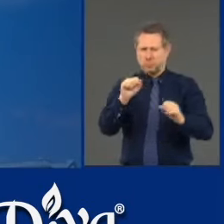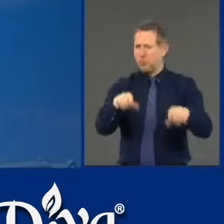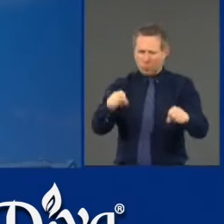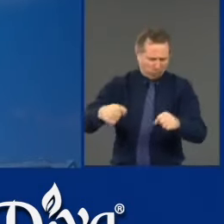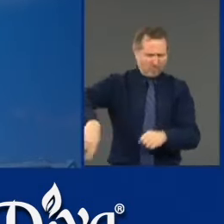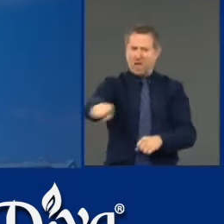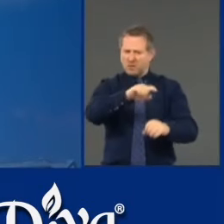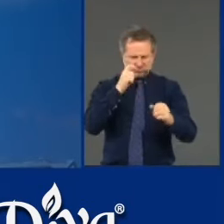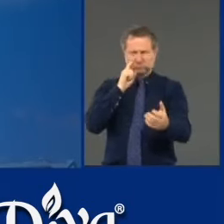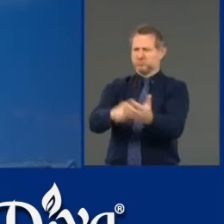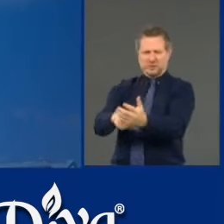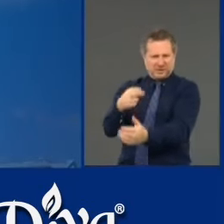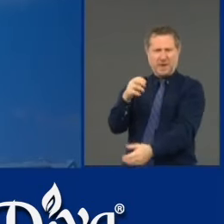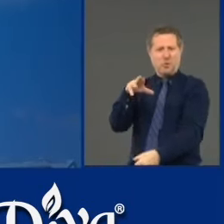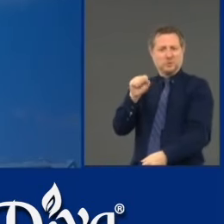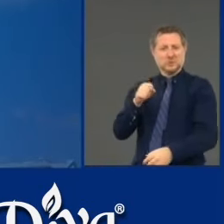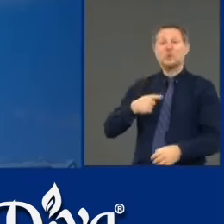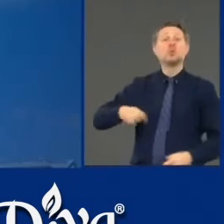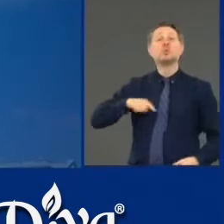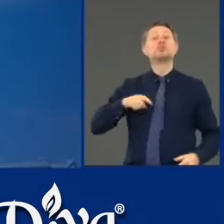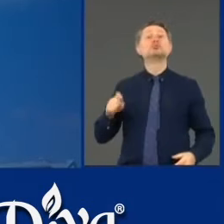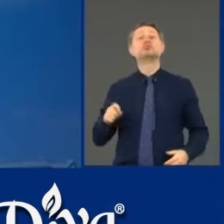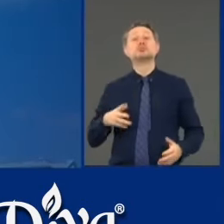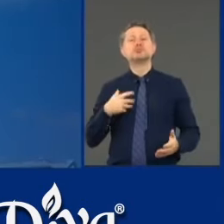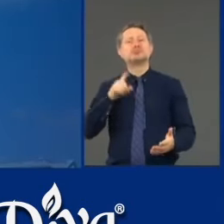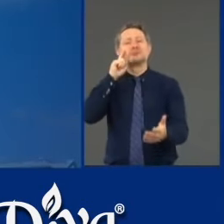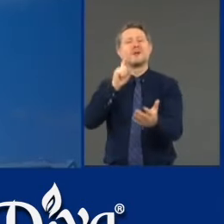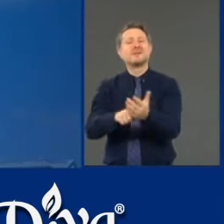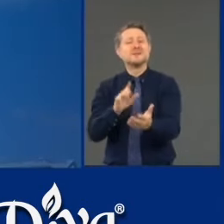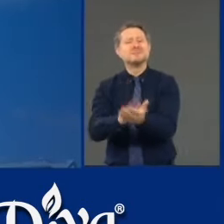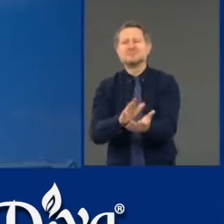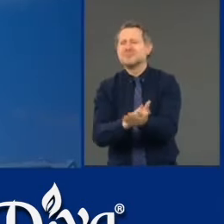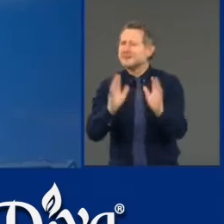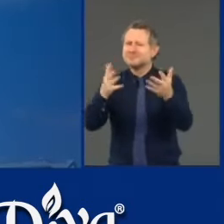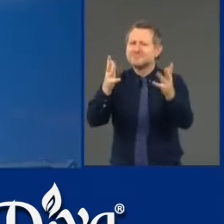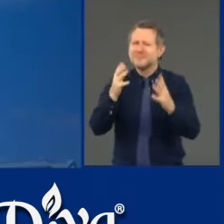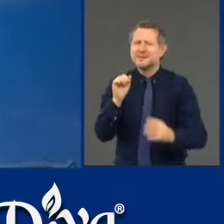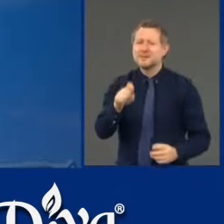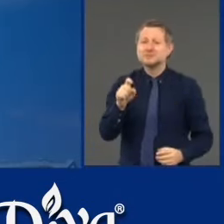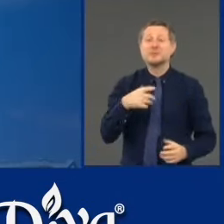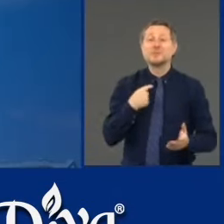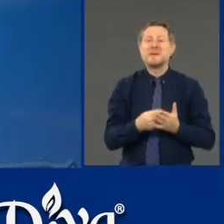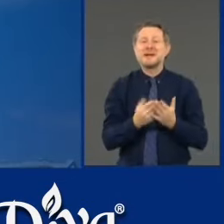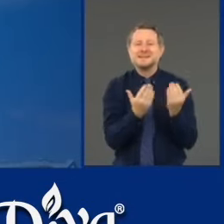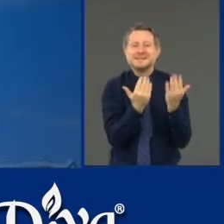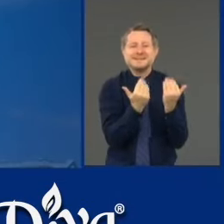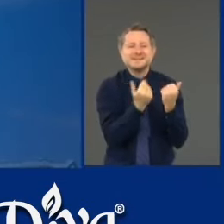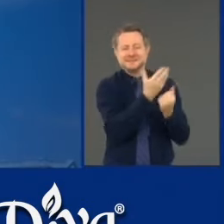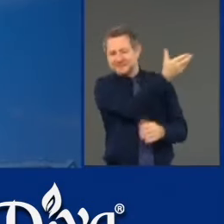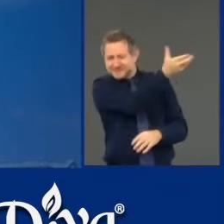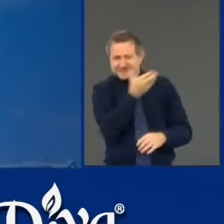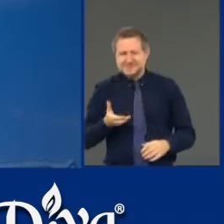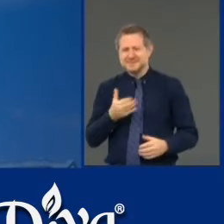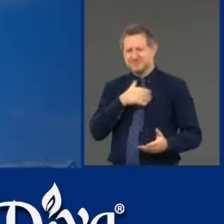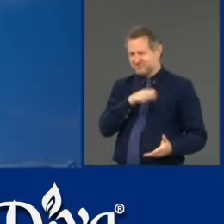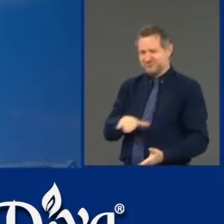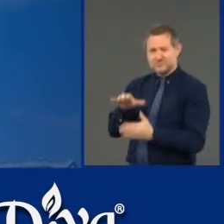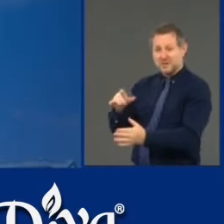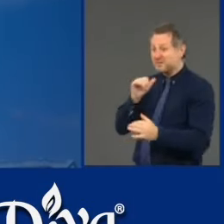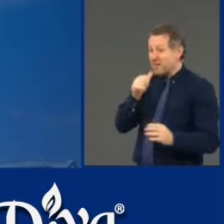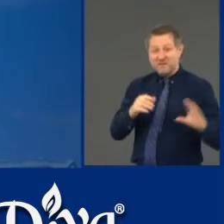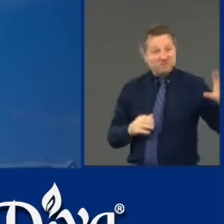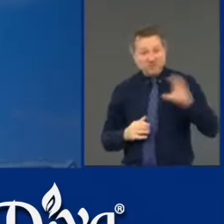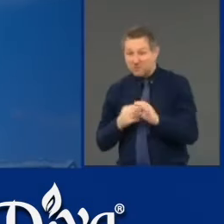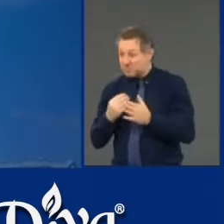And they should be acknowledged. And they should be funded. If you don't fund New York State government, you know what